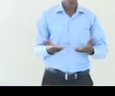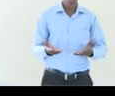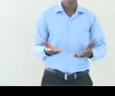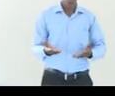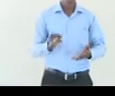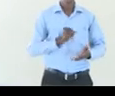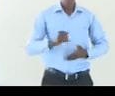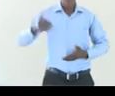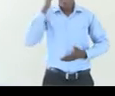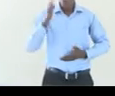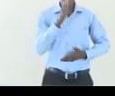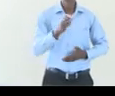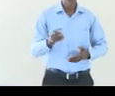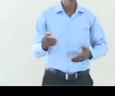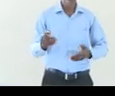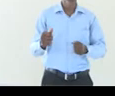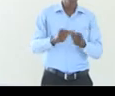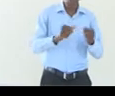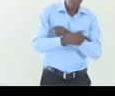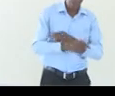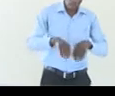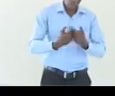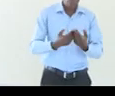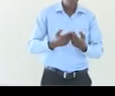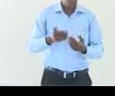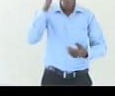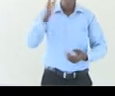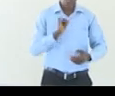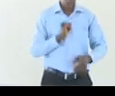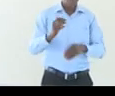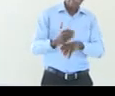do? I have more prerogative to do something.